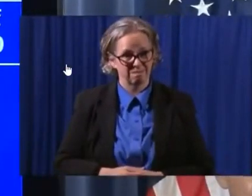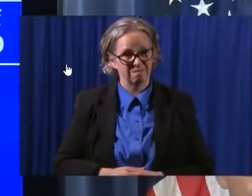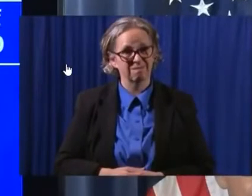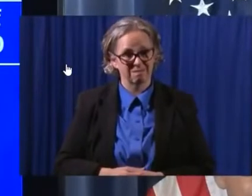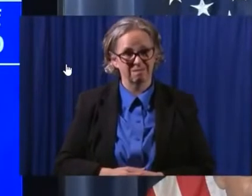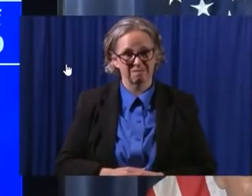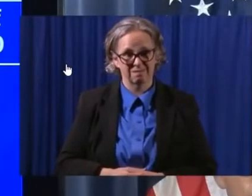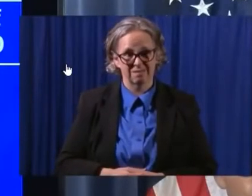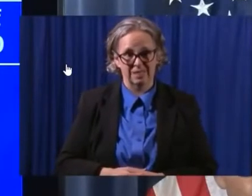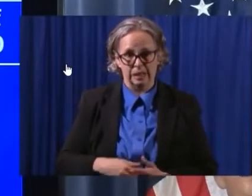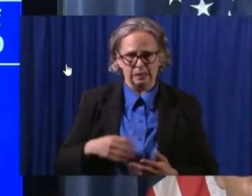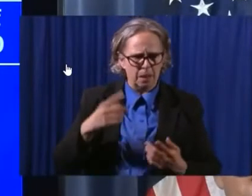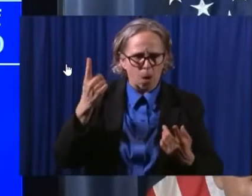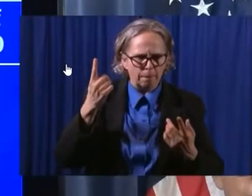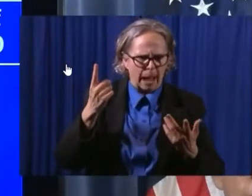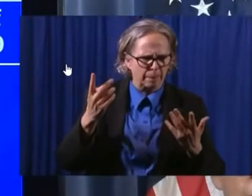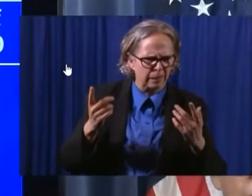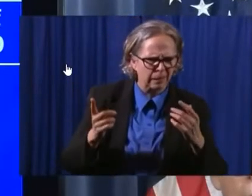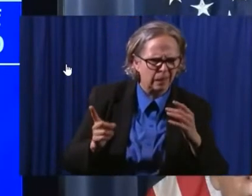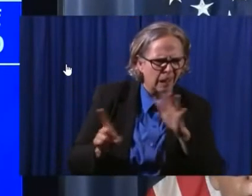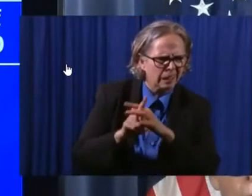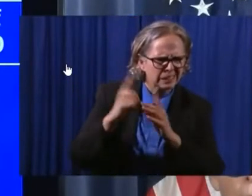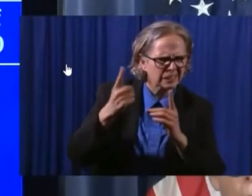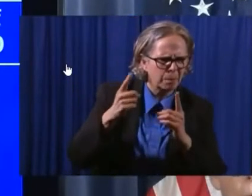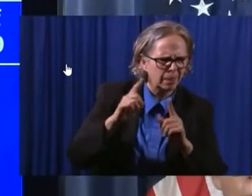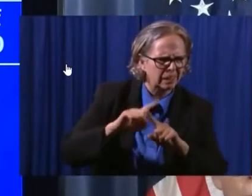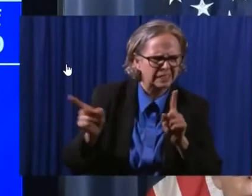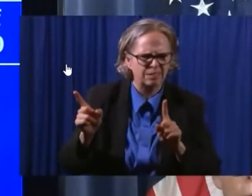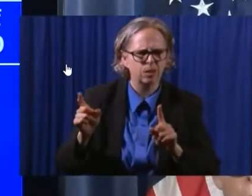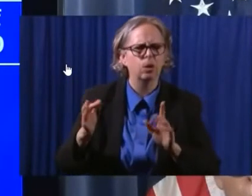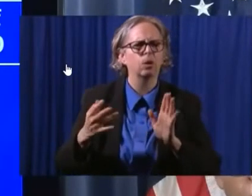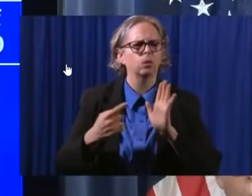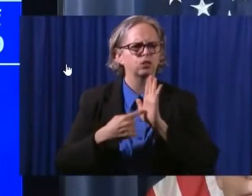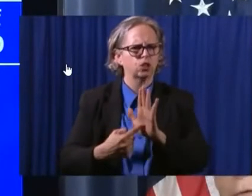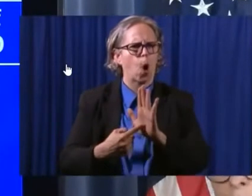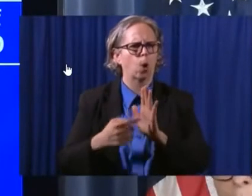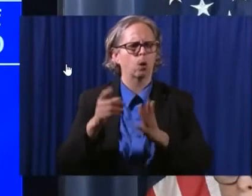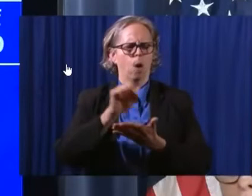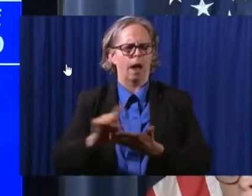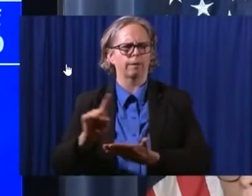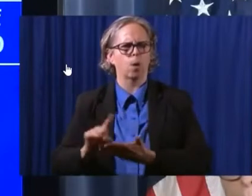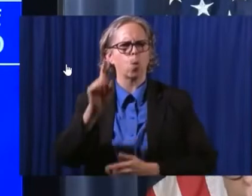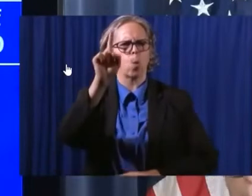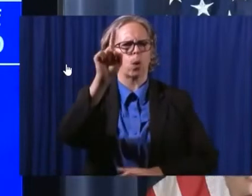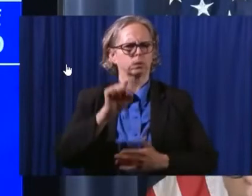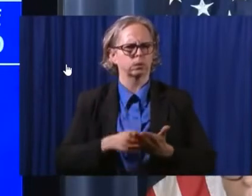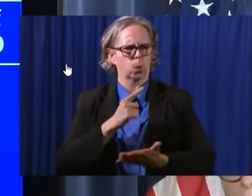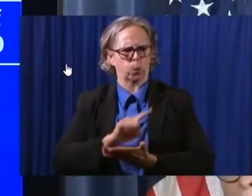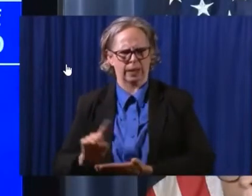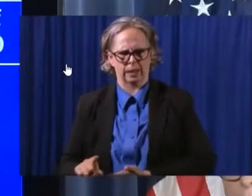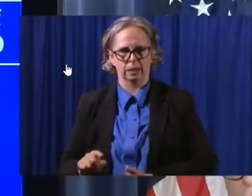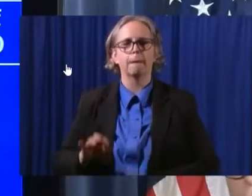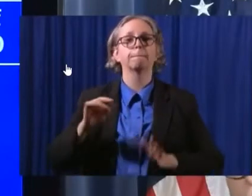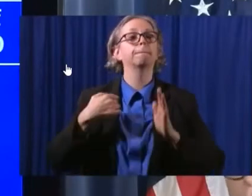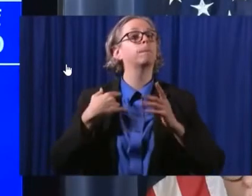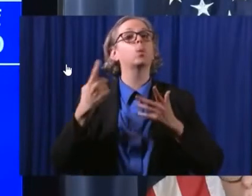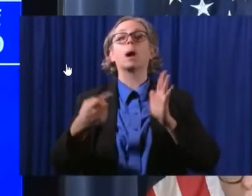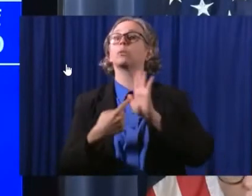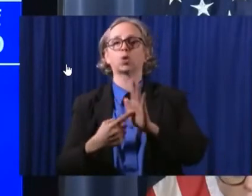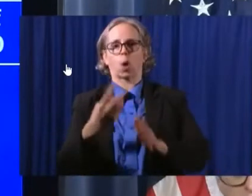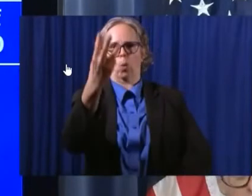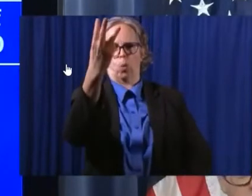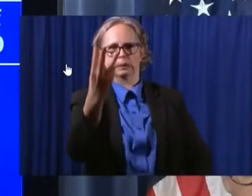strange going on, to do this once a week. We look forward to doing this on Wednesday and would probably announce those